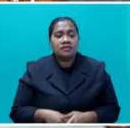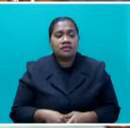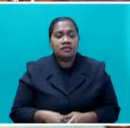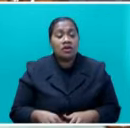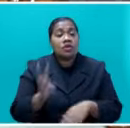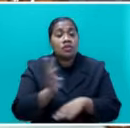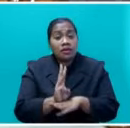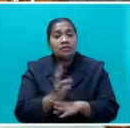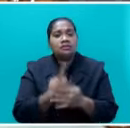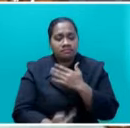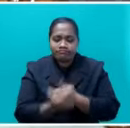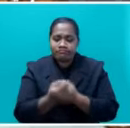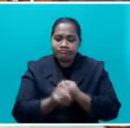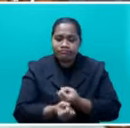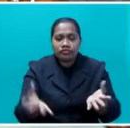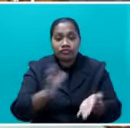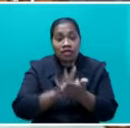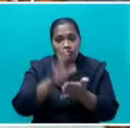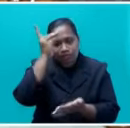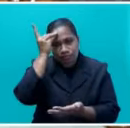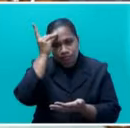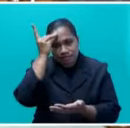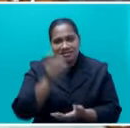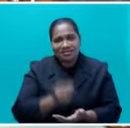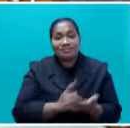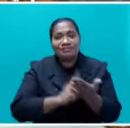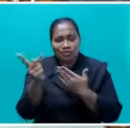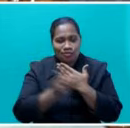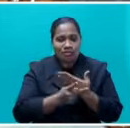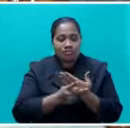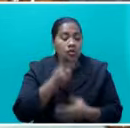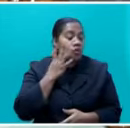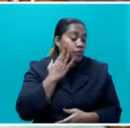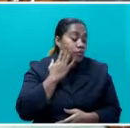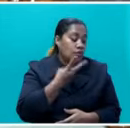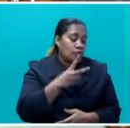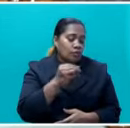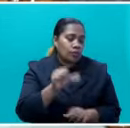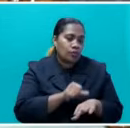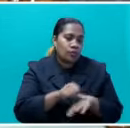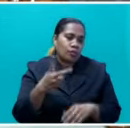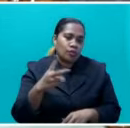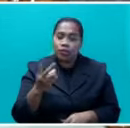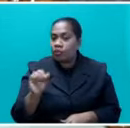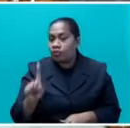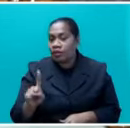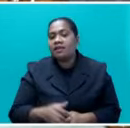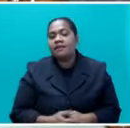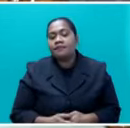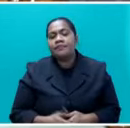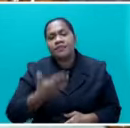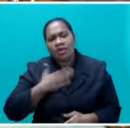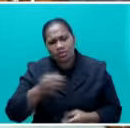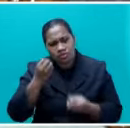rapidly deployed supplementary educational content from 20 April 2021. Mr. Speaker, sir, I'd like to also now